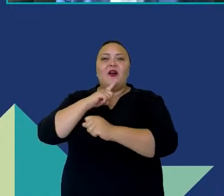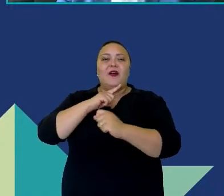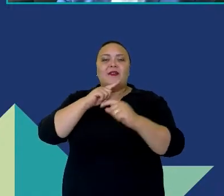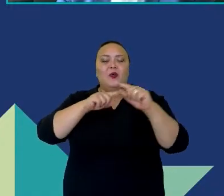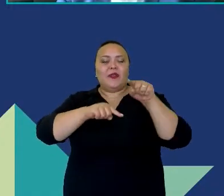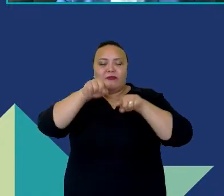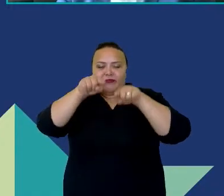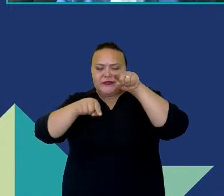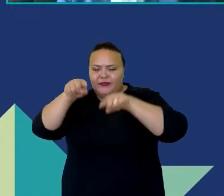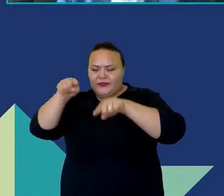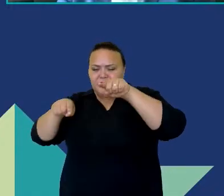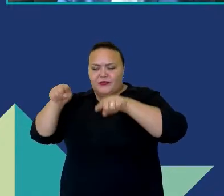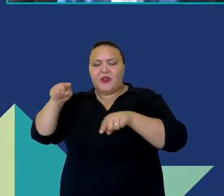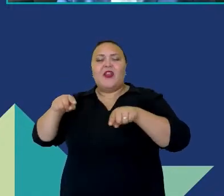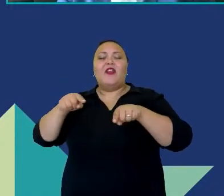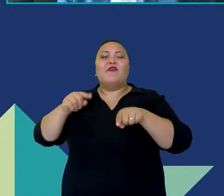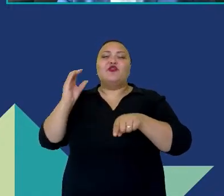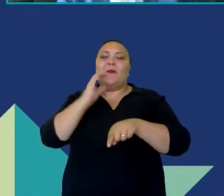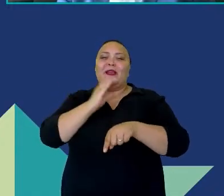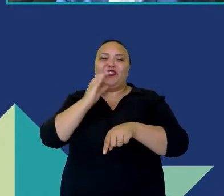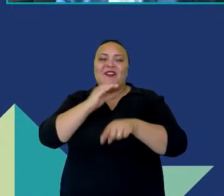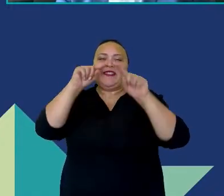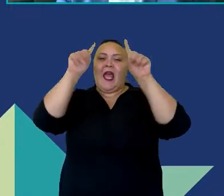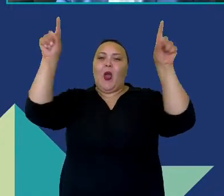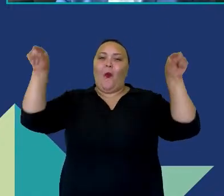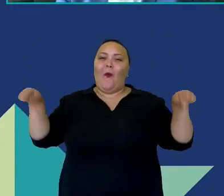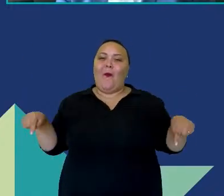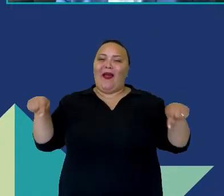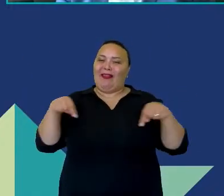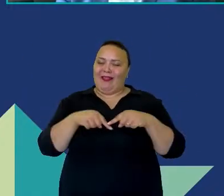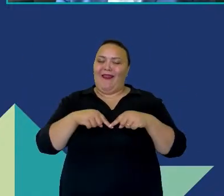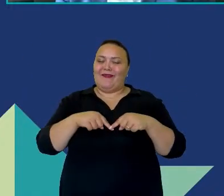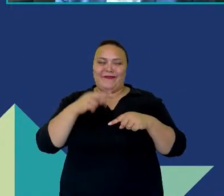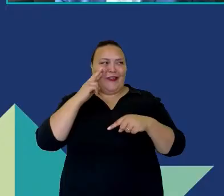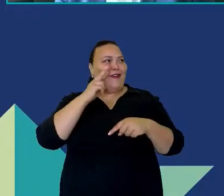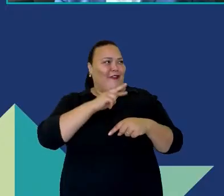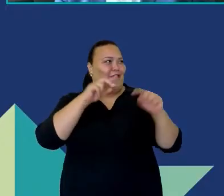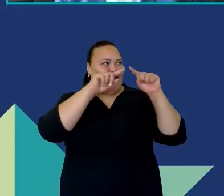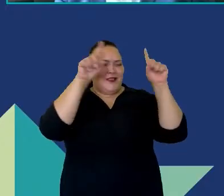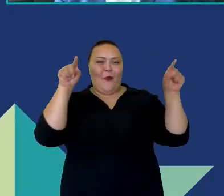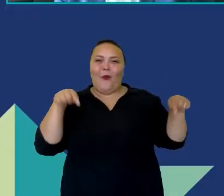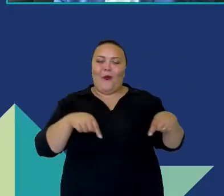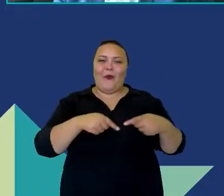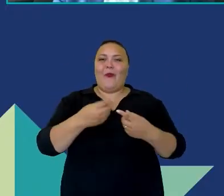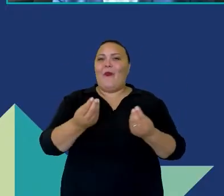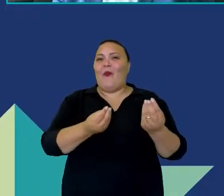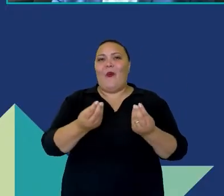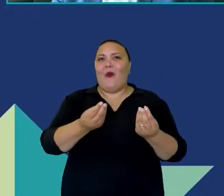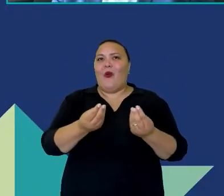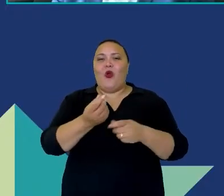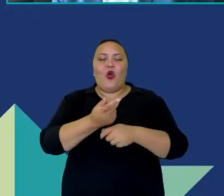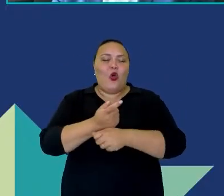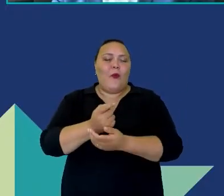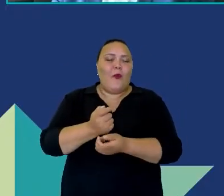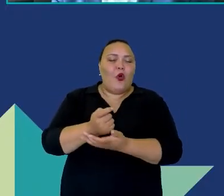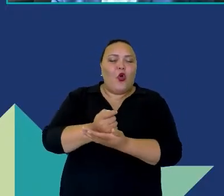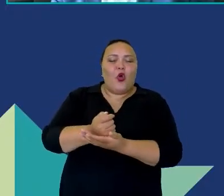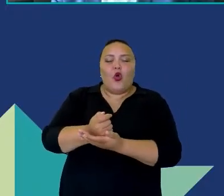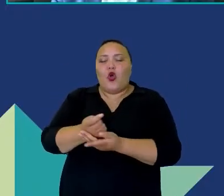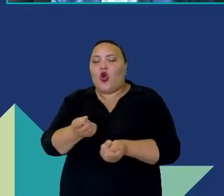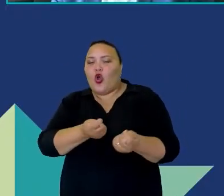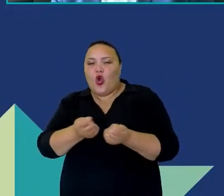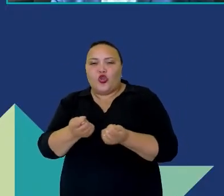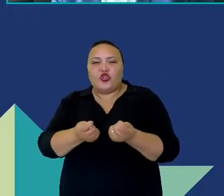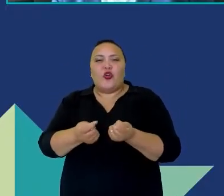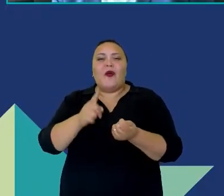of what they are doing and how they are doing it. Basically, these are the instruments and the type of instruments. And